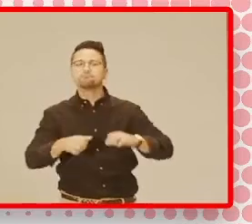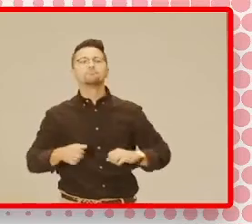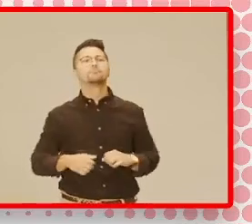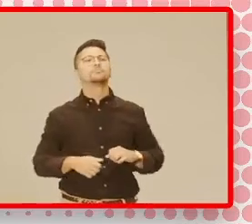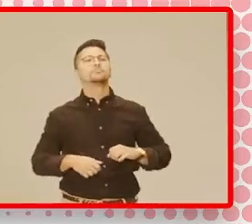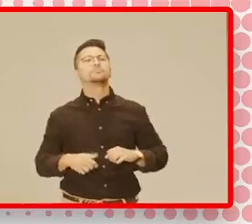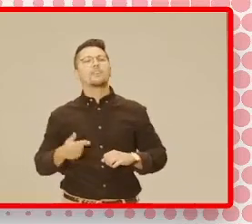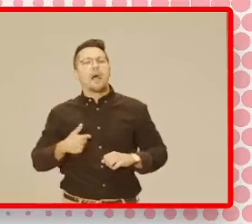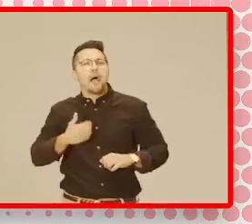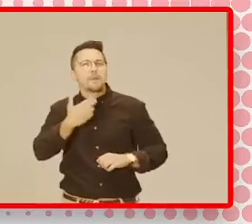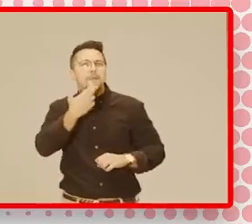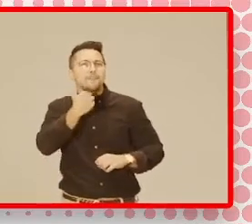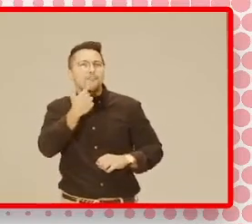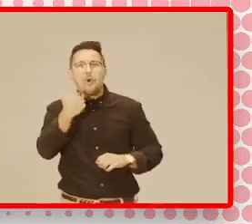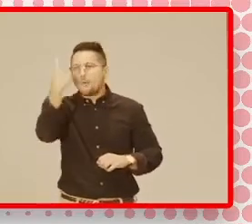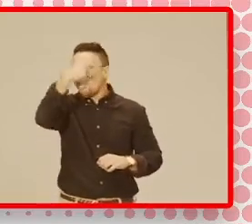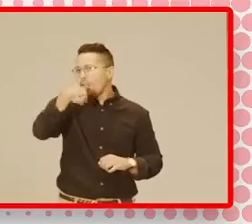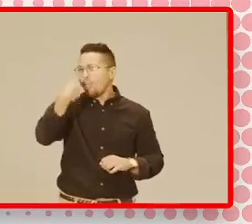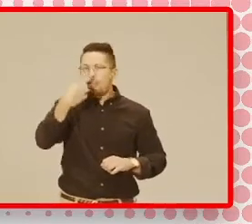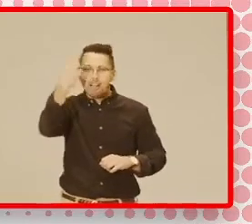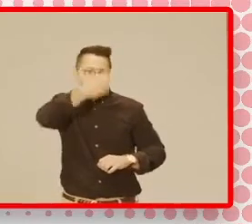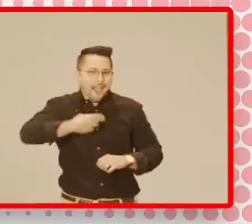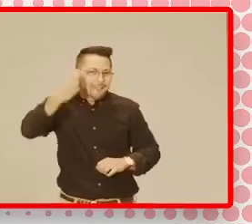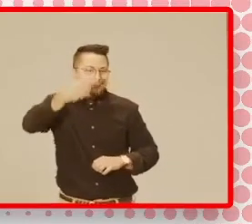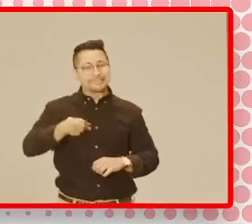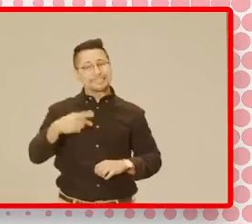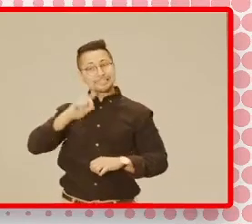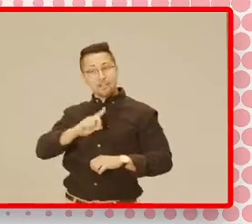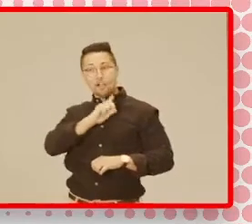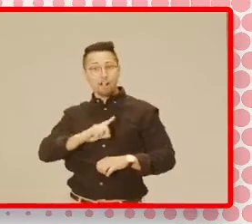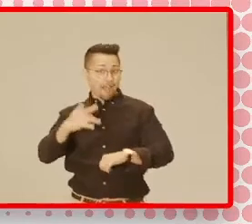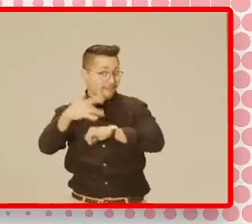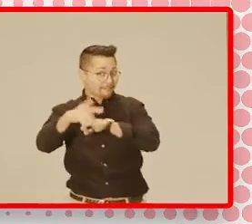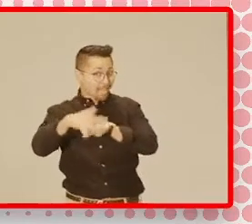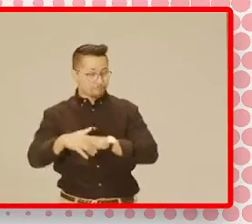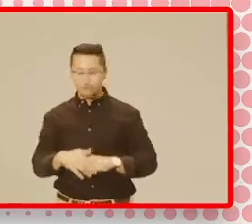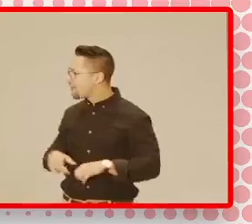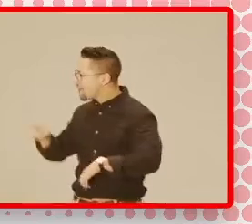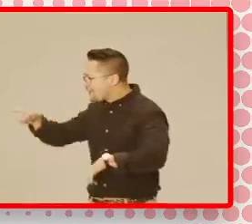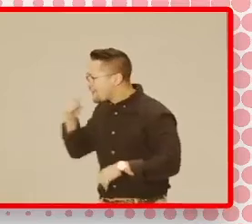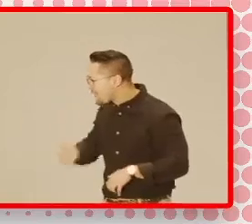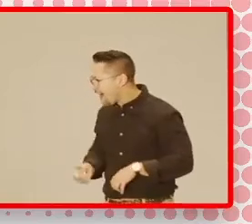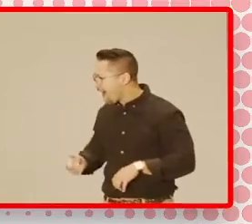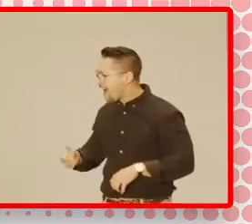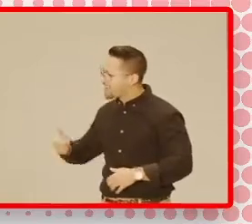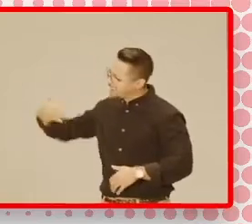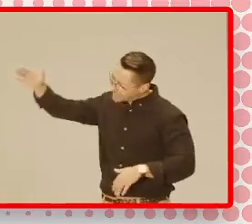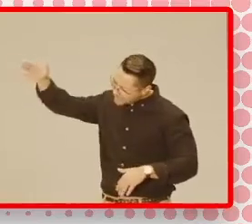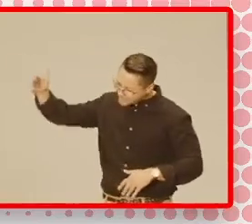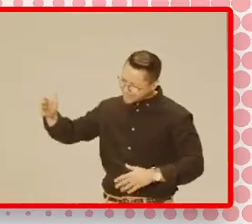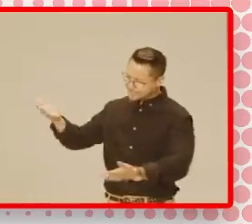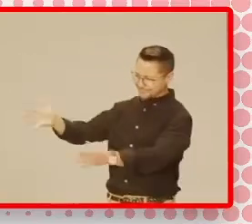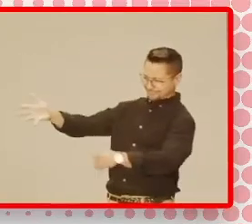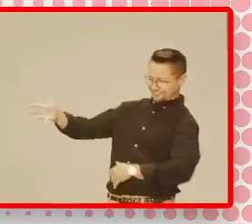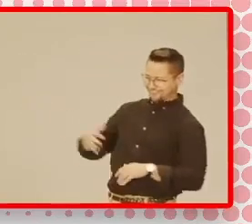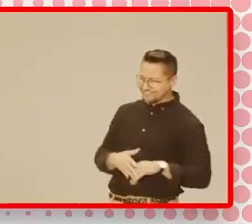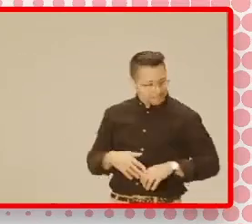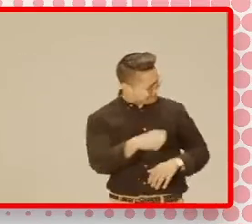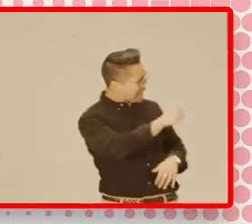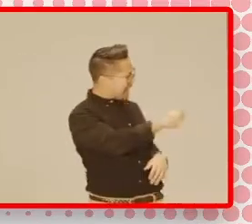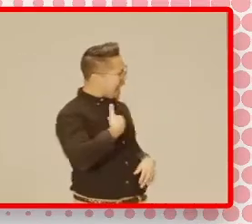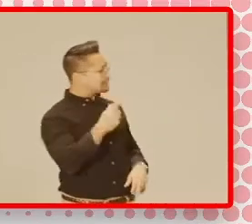adorable, single, and available. No, you're not. Yes, I am. Get out of here. You get out of here.